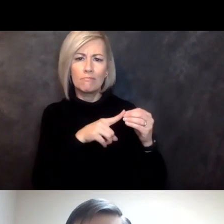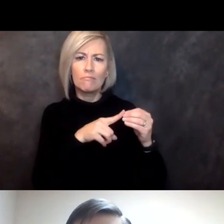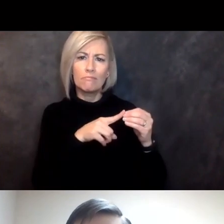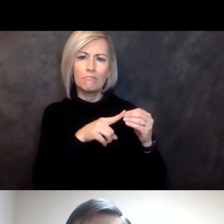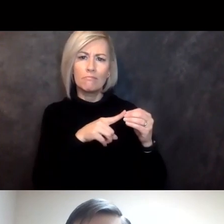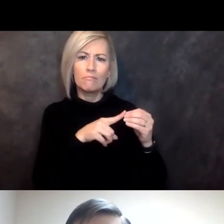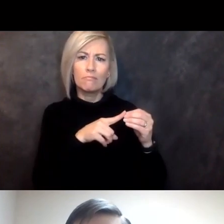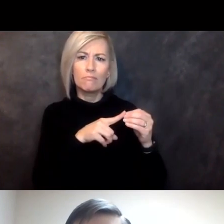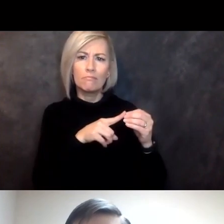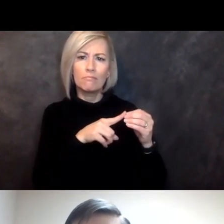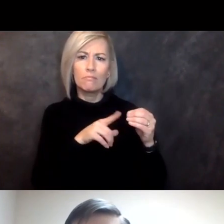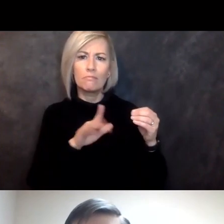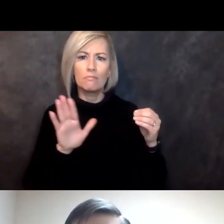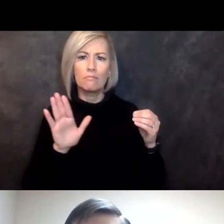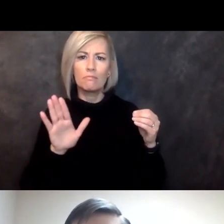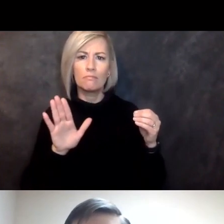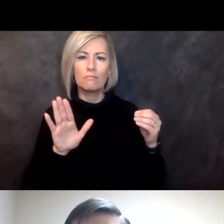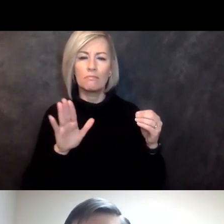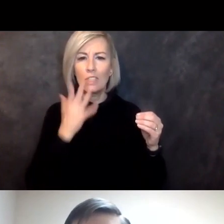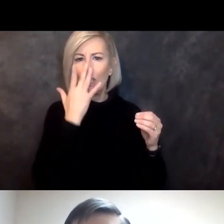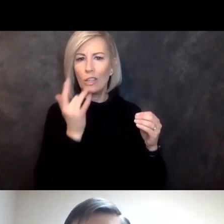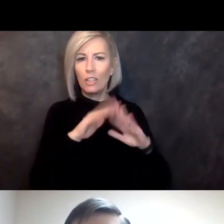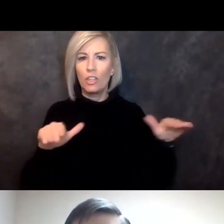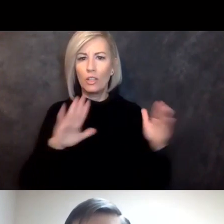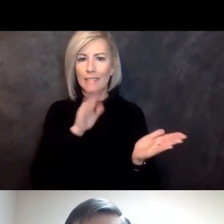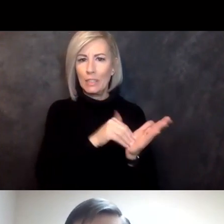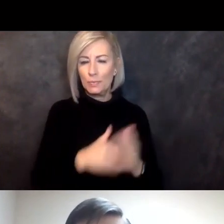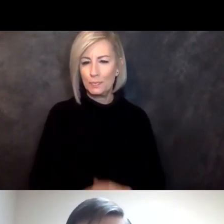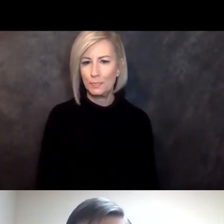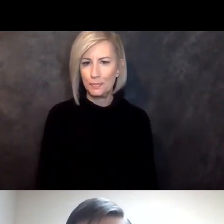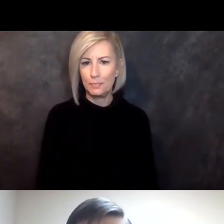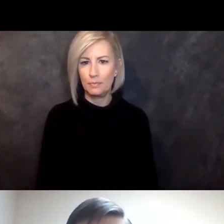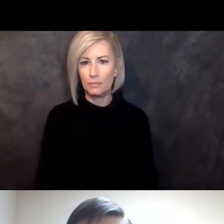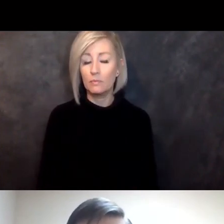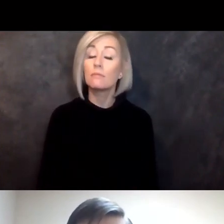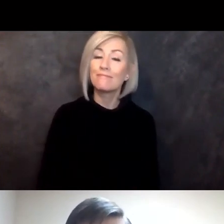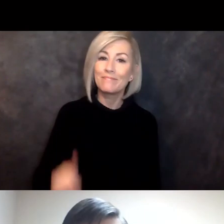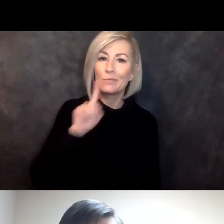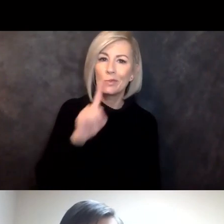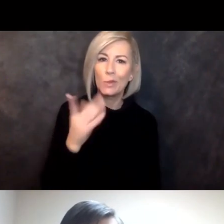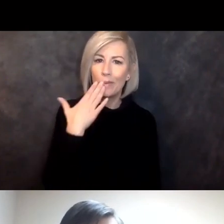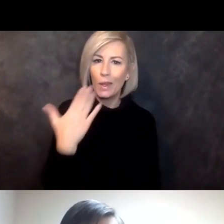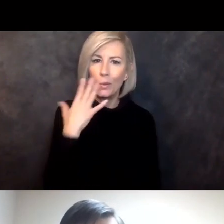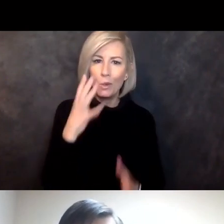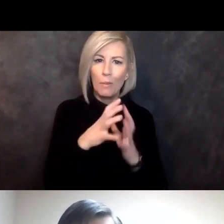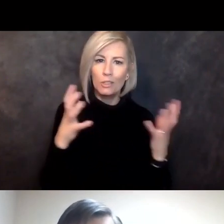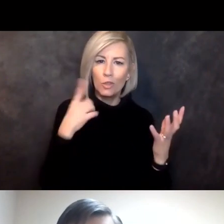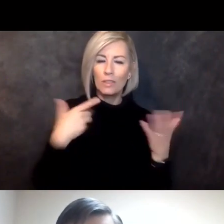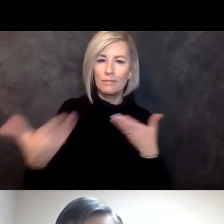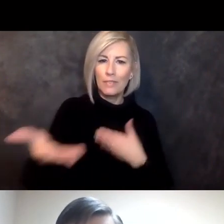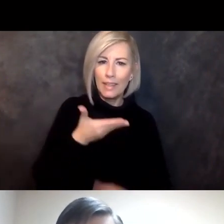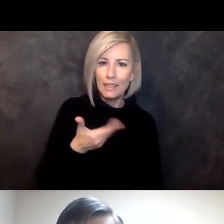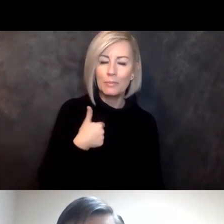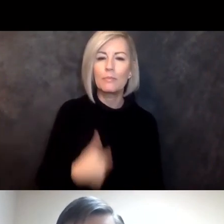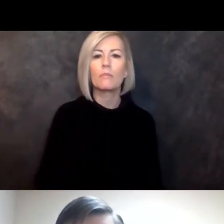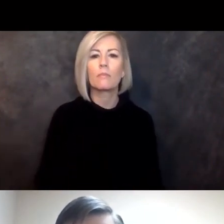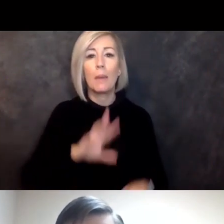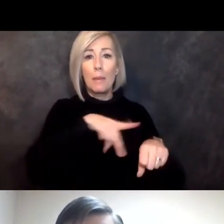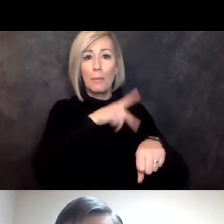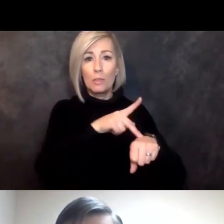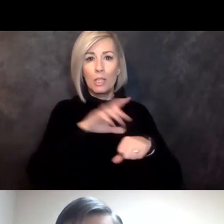Early Childhood Center? Thanks for having me. I am the principal at